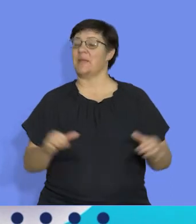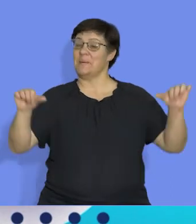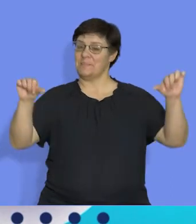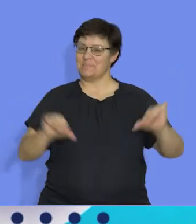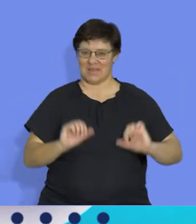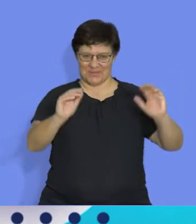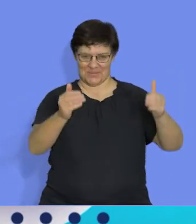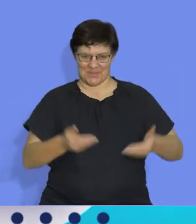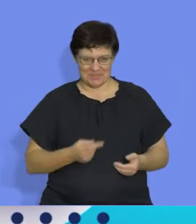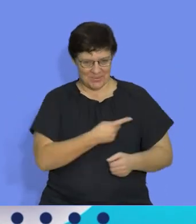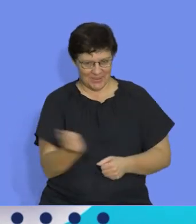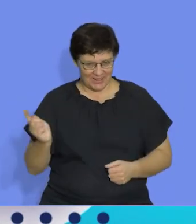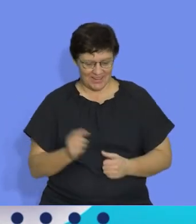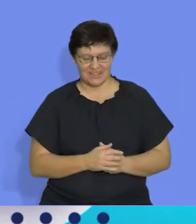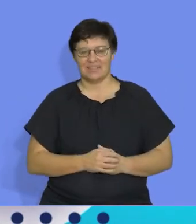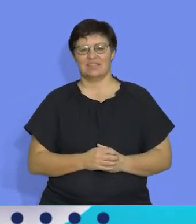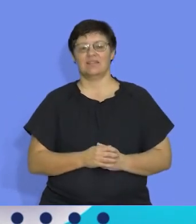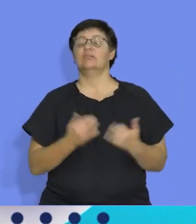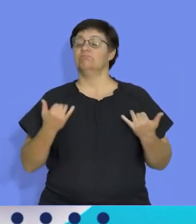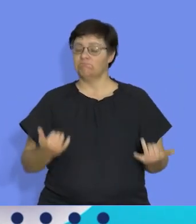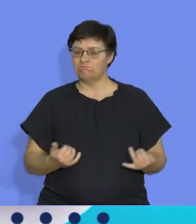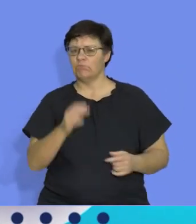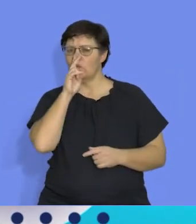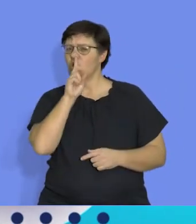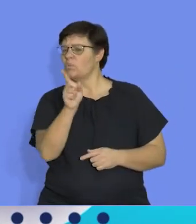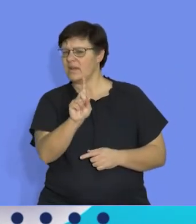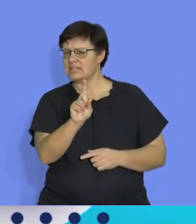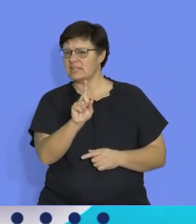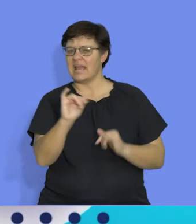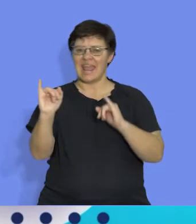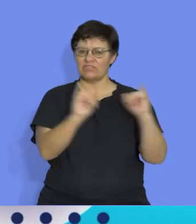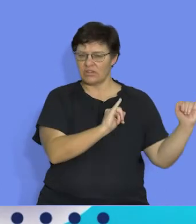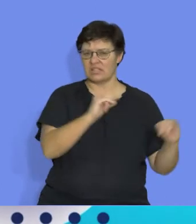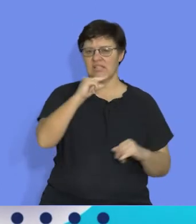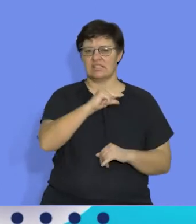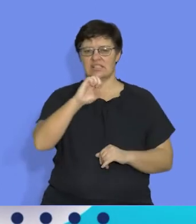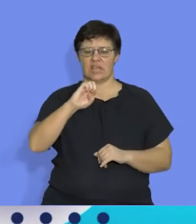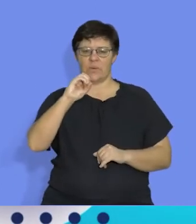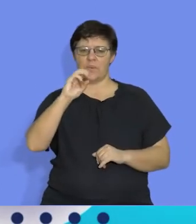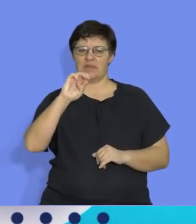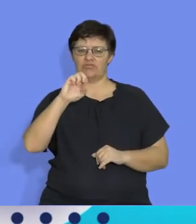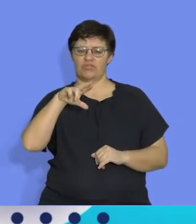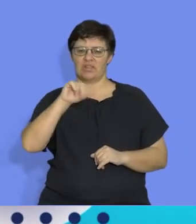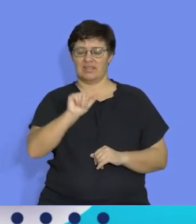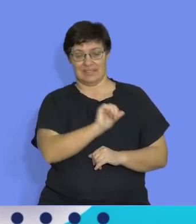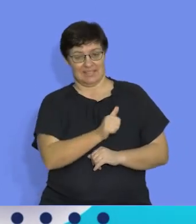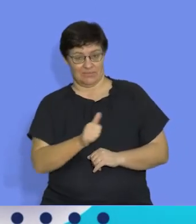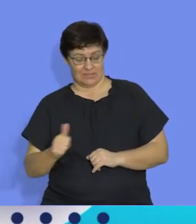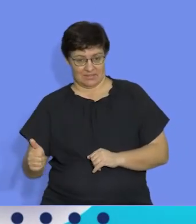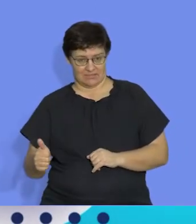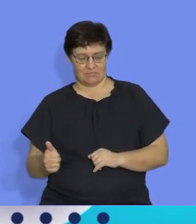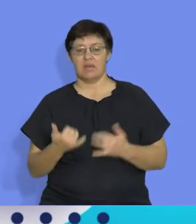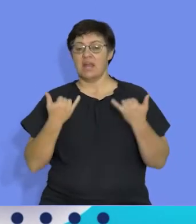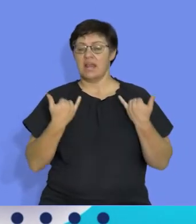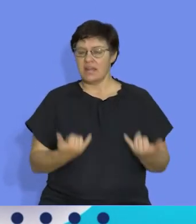Welcome back, everybody. We've looked at the introduction to a geometric sequence. Now we're going to be looking at some